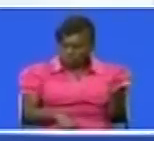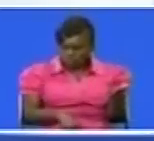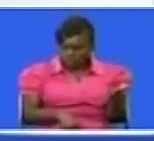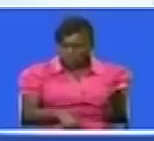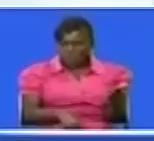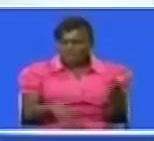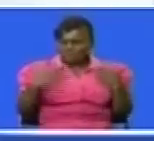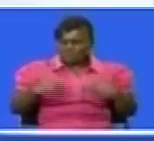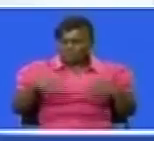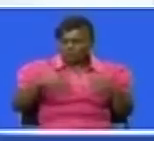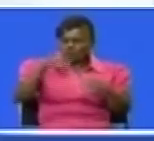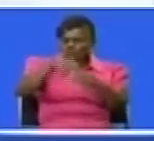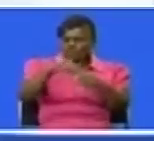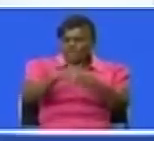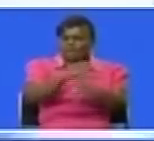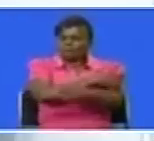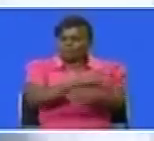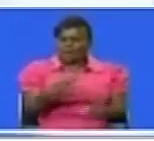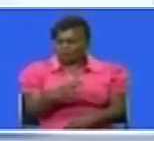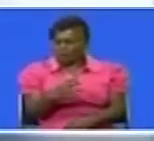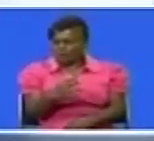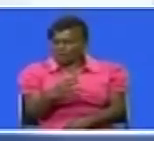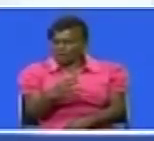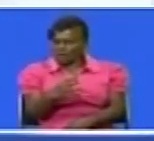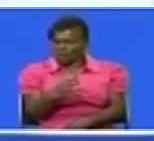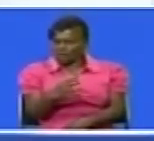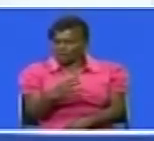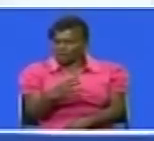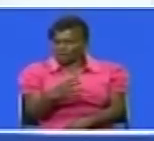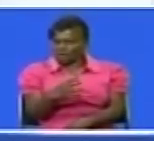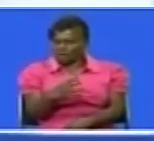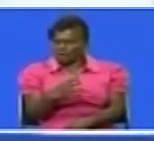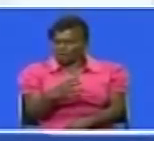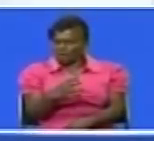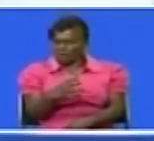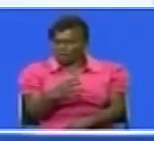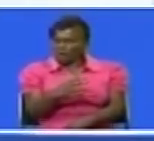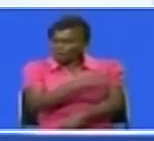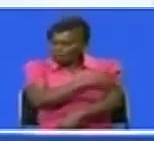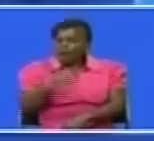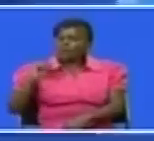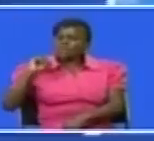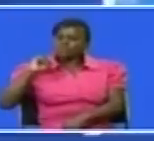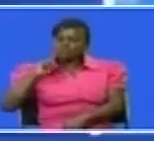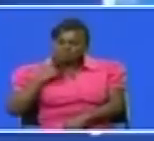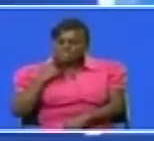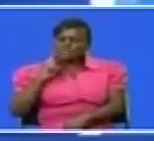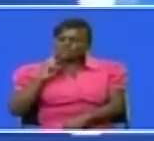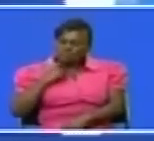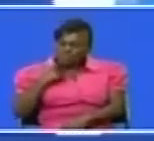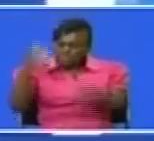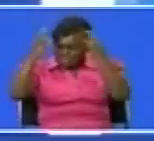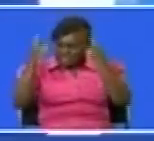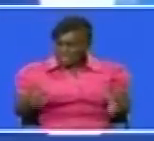got power in 63 found that, well, the you know, yeah, it was nice. And what they decided to do was